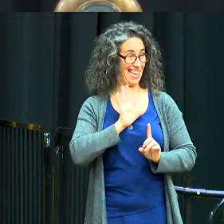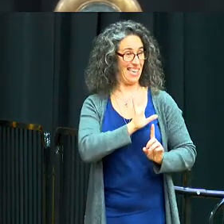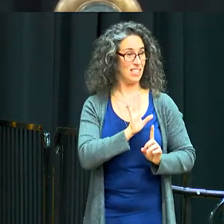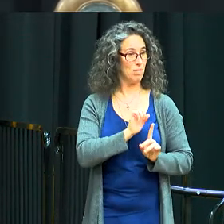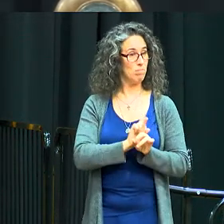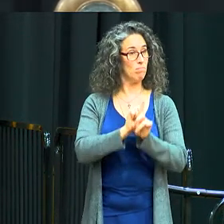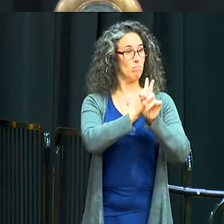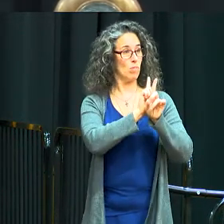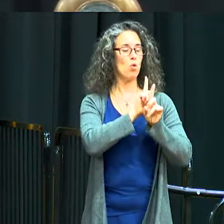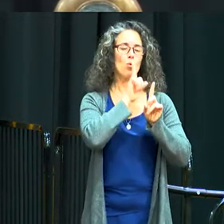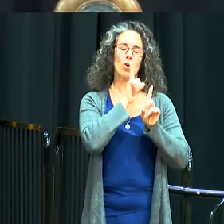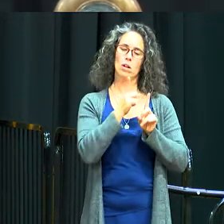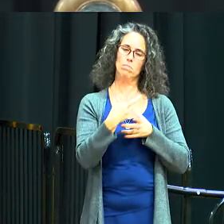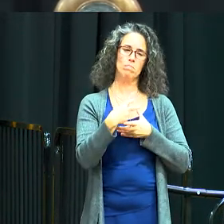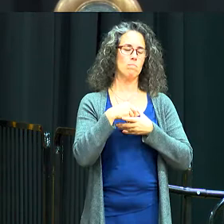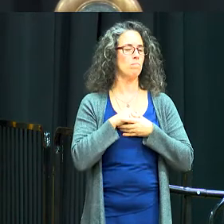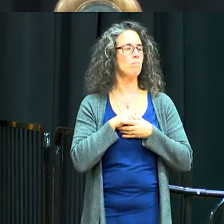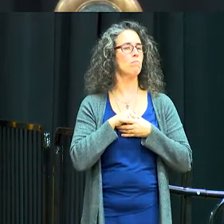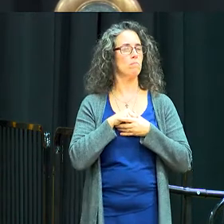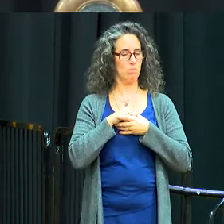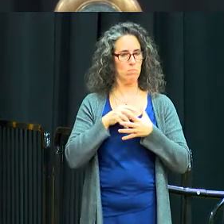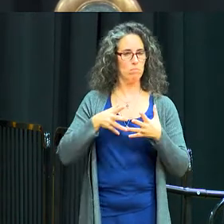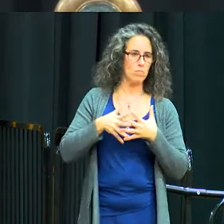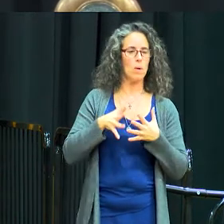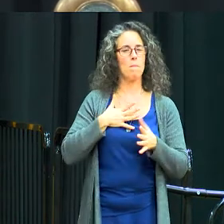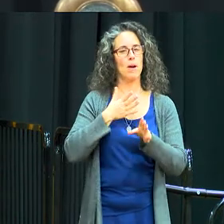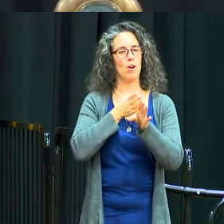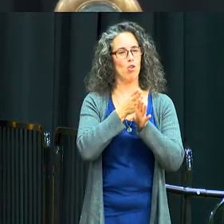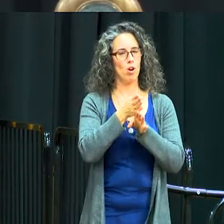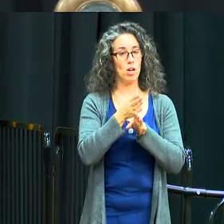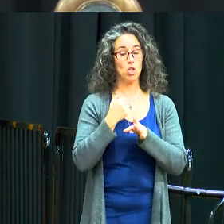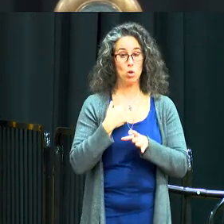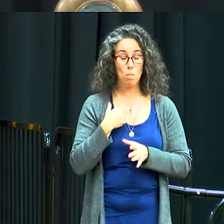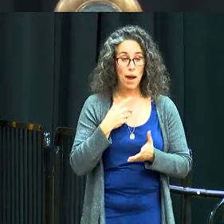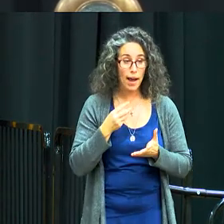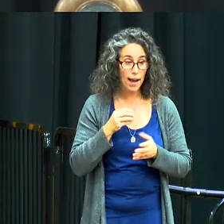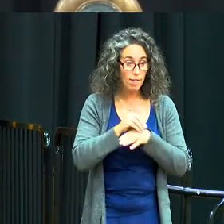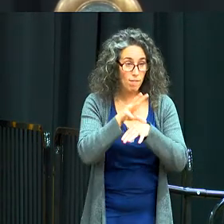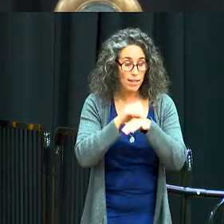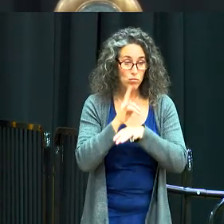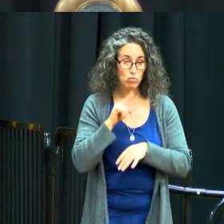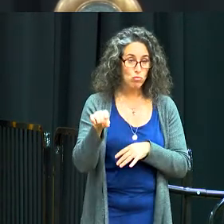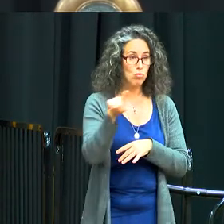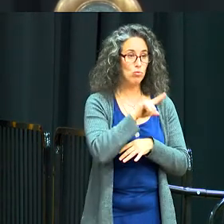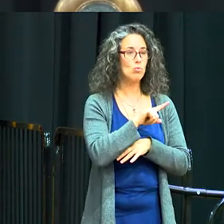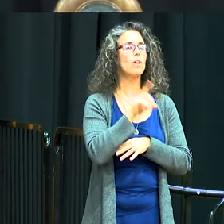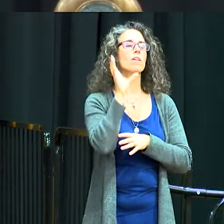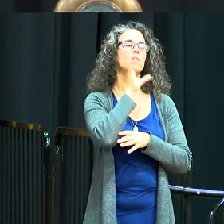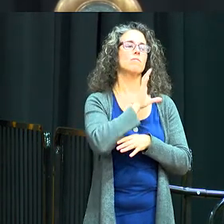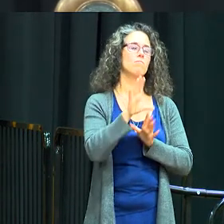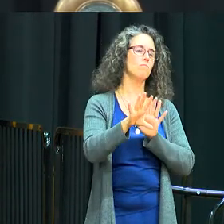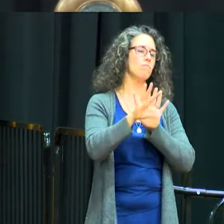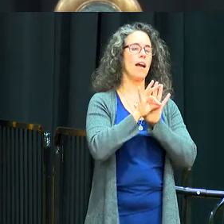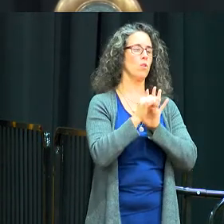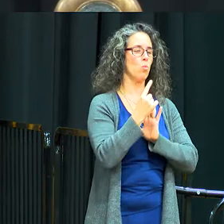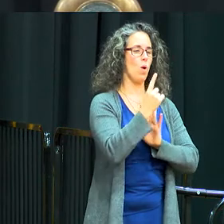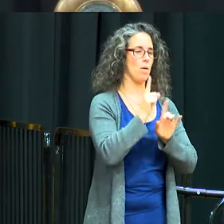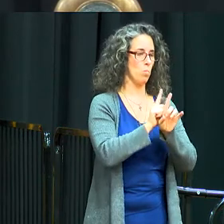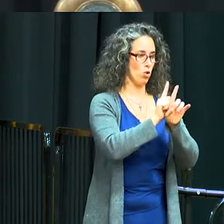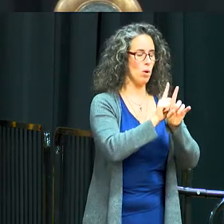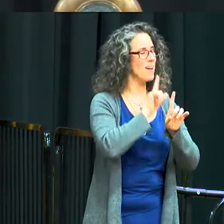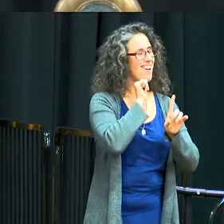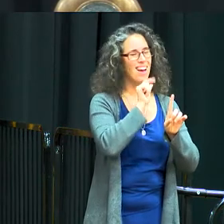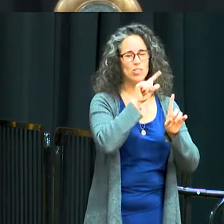career. And my advice to you is to seek out at least one mentor, but don't limit yourself to one. Find more than